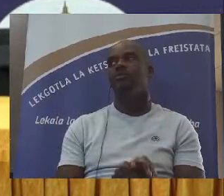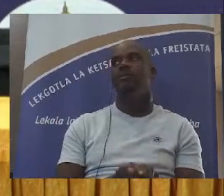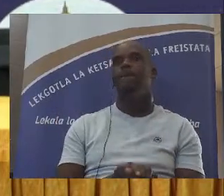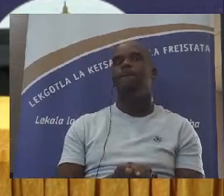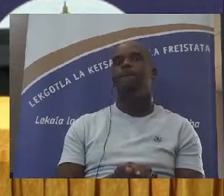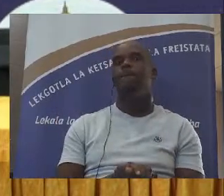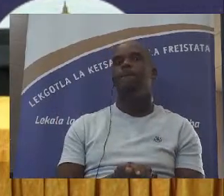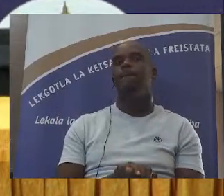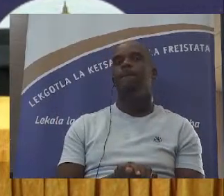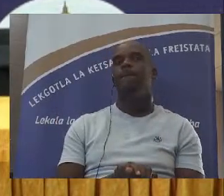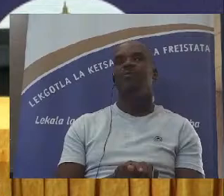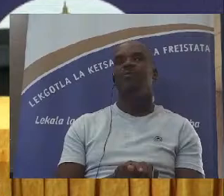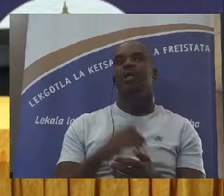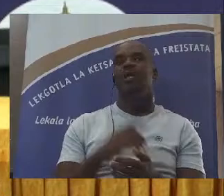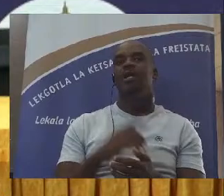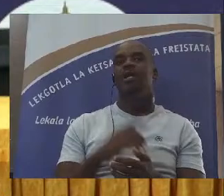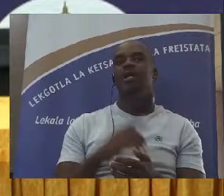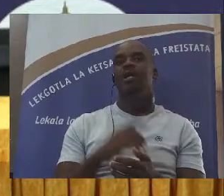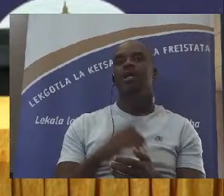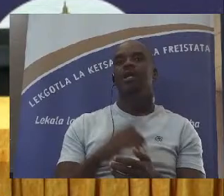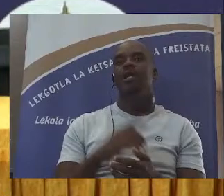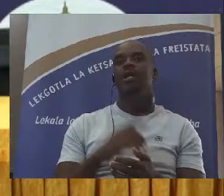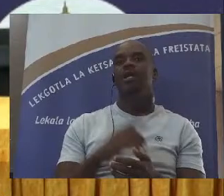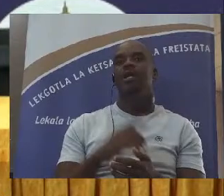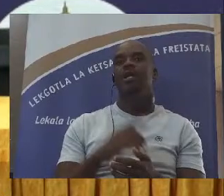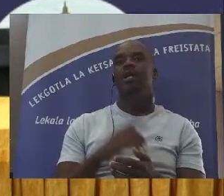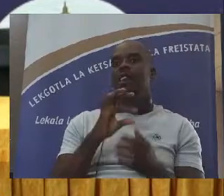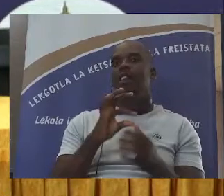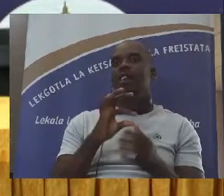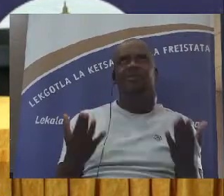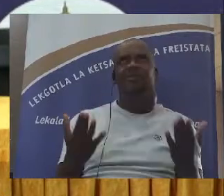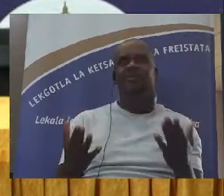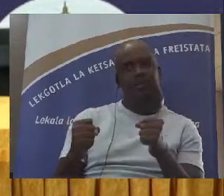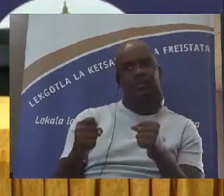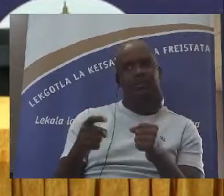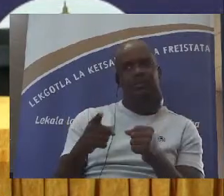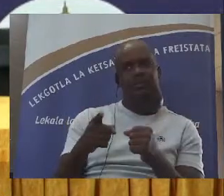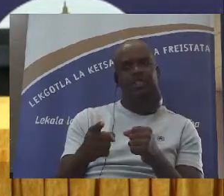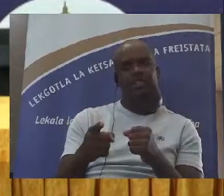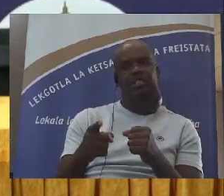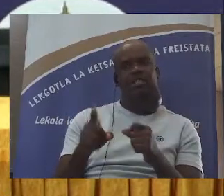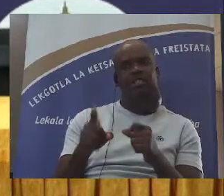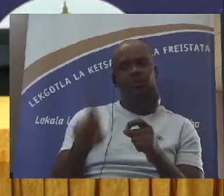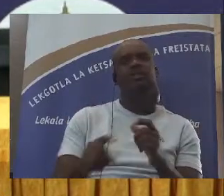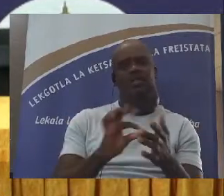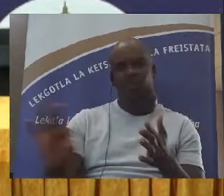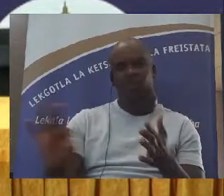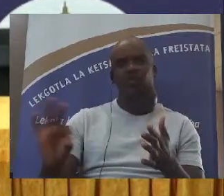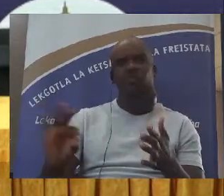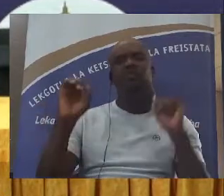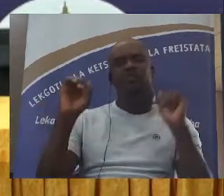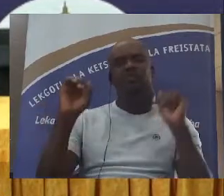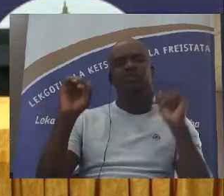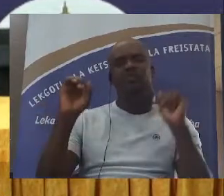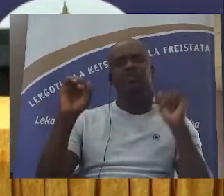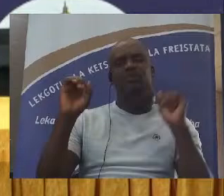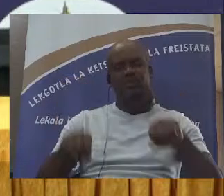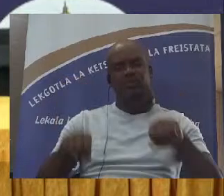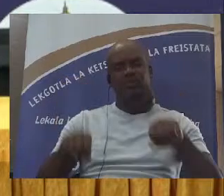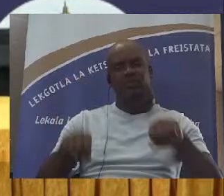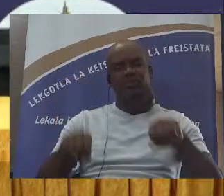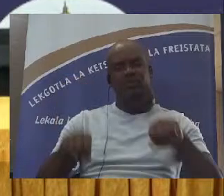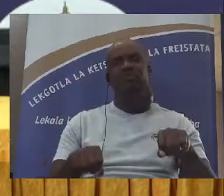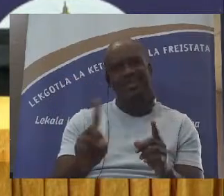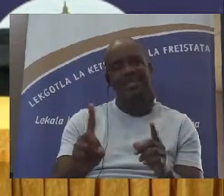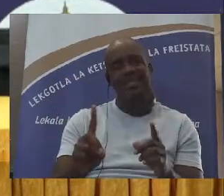The red tape that you think it's critical that it must be removed, remove it. And she has said the intention is to